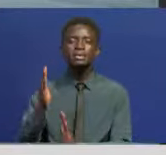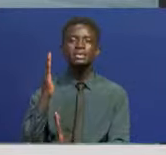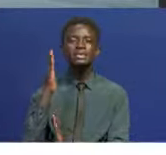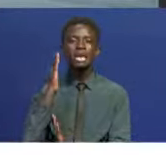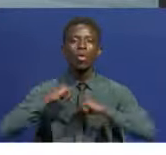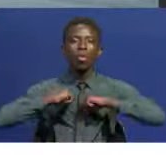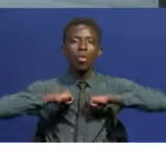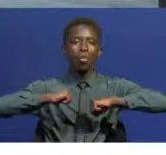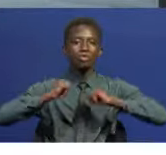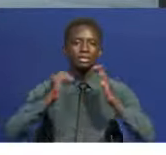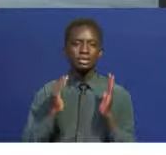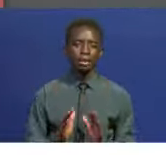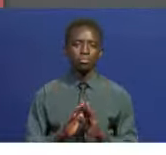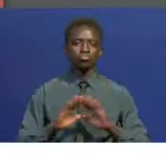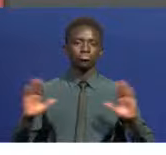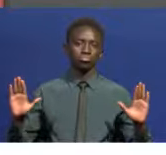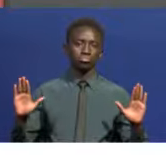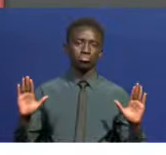look at